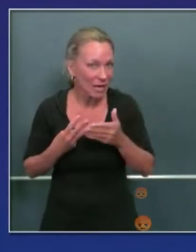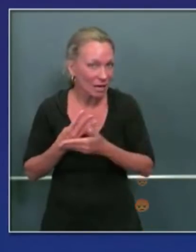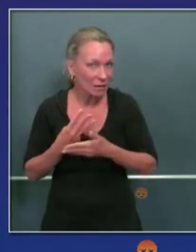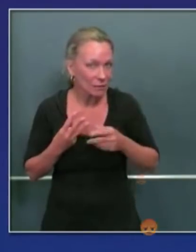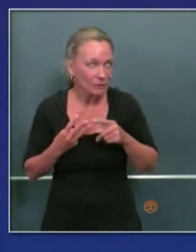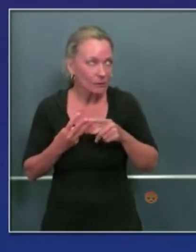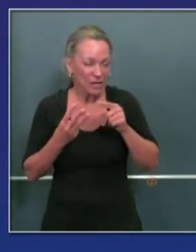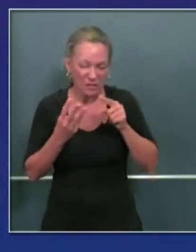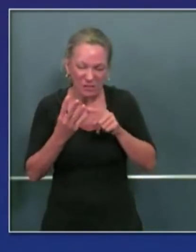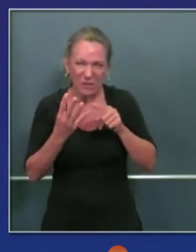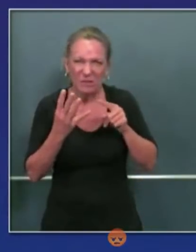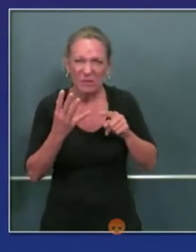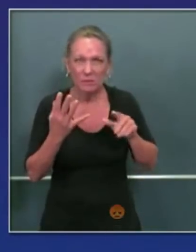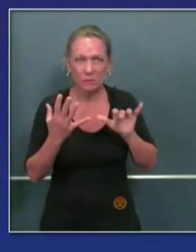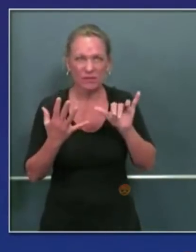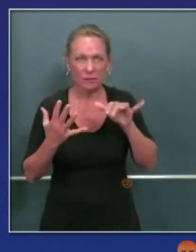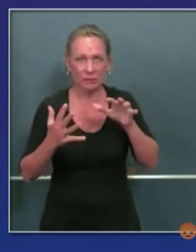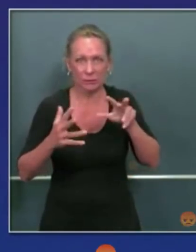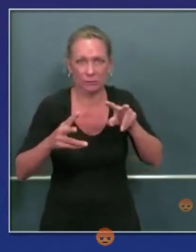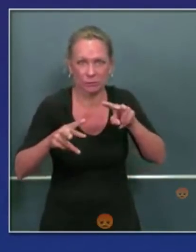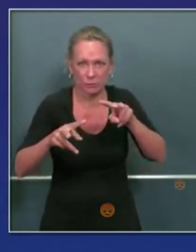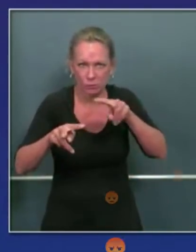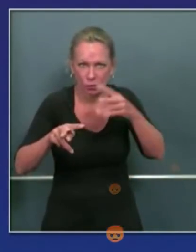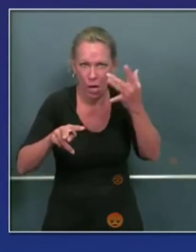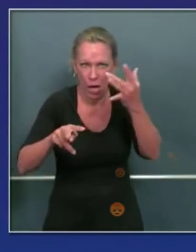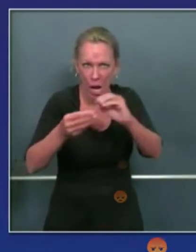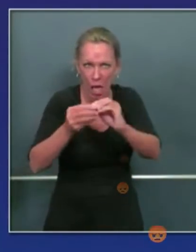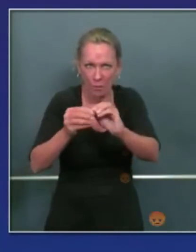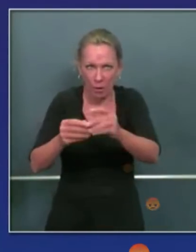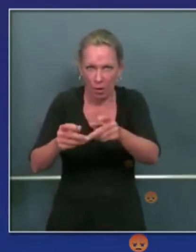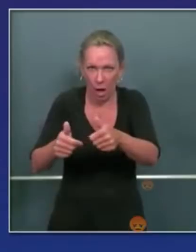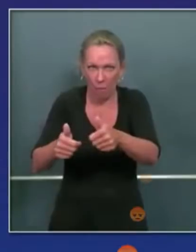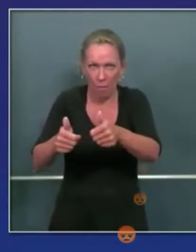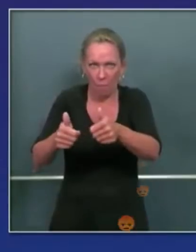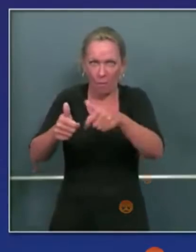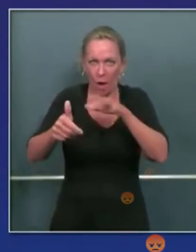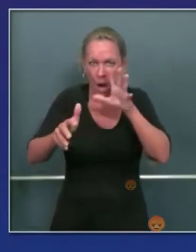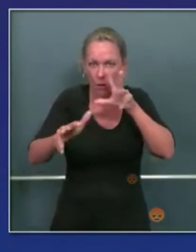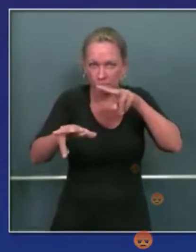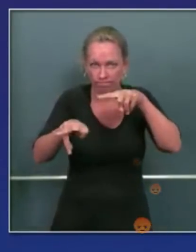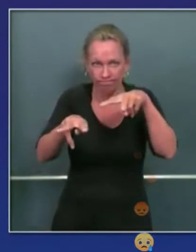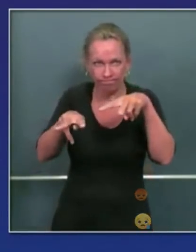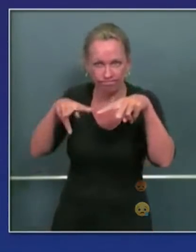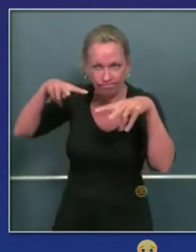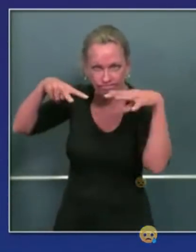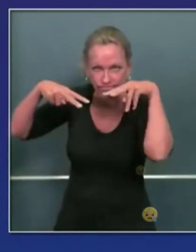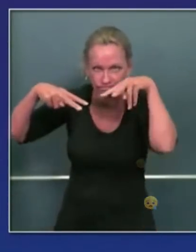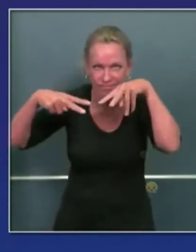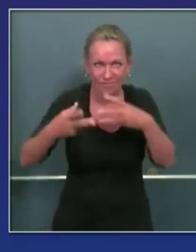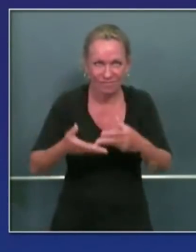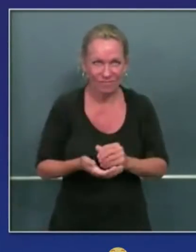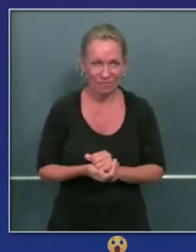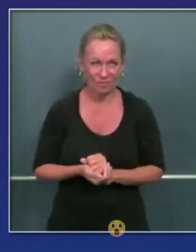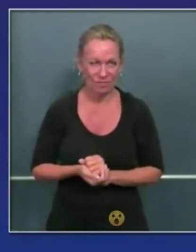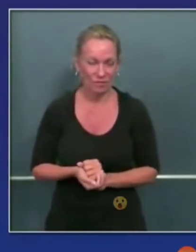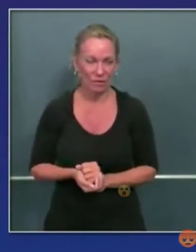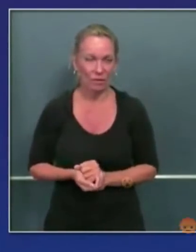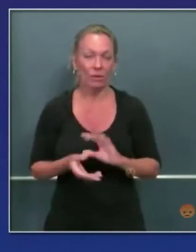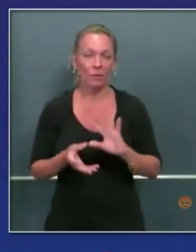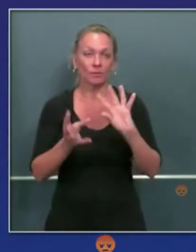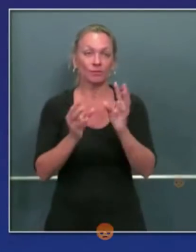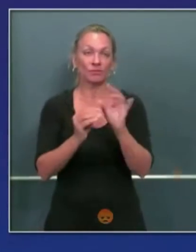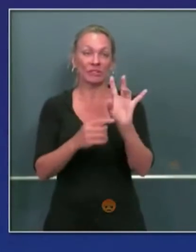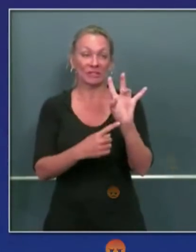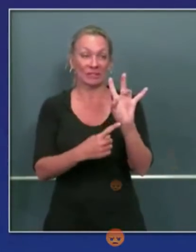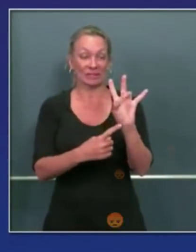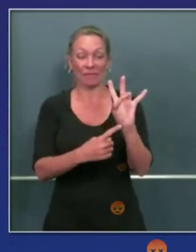see from the slide reference here, again, 7 of those counties, we are now adopting this dimmer in terms of